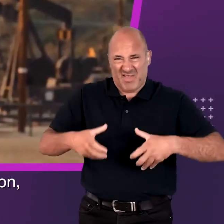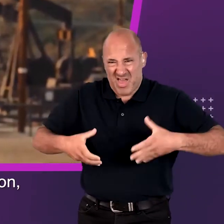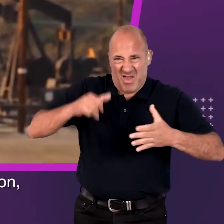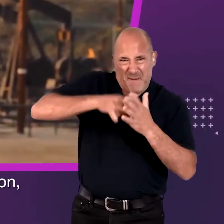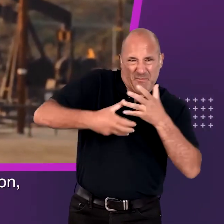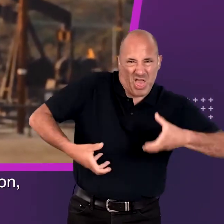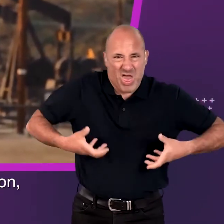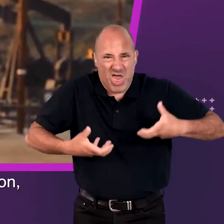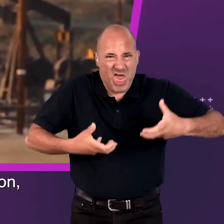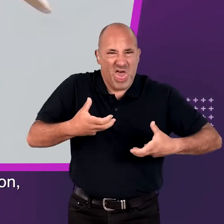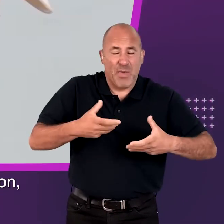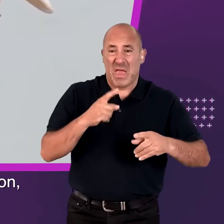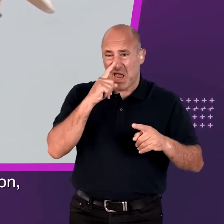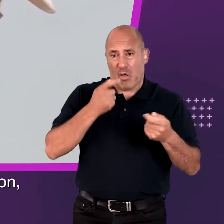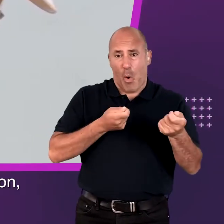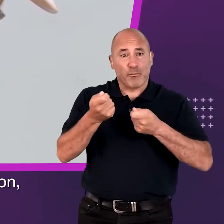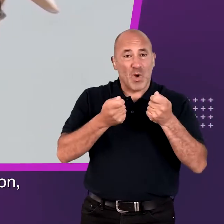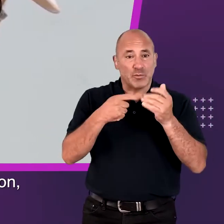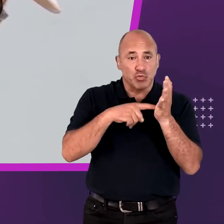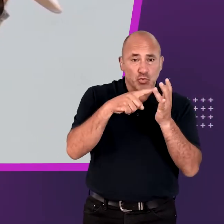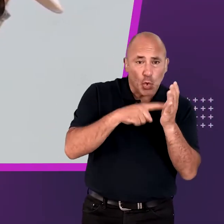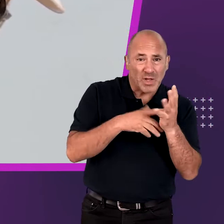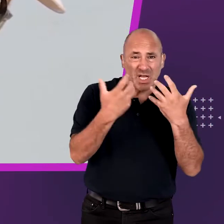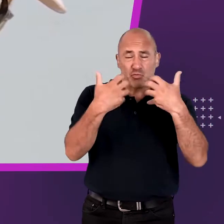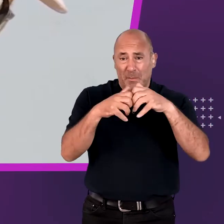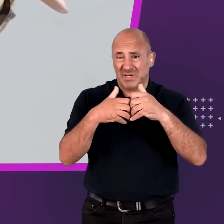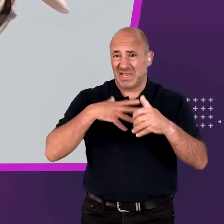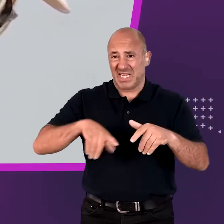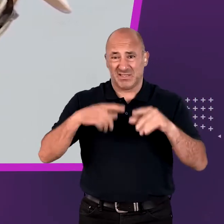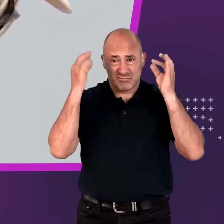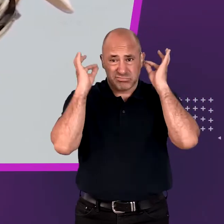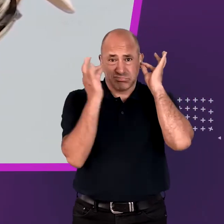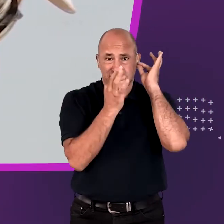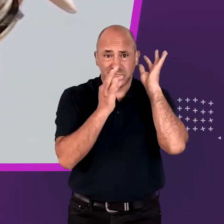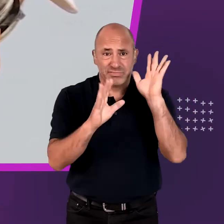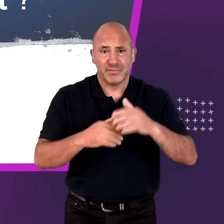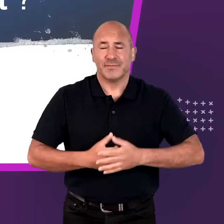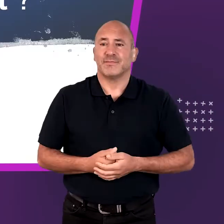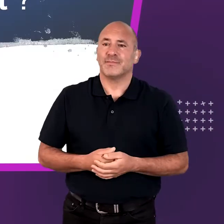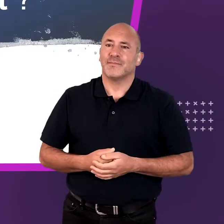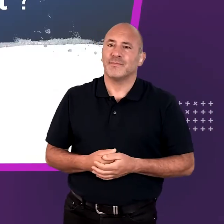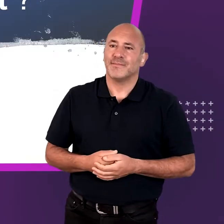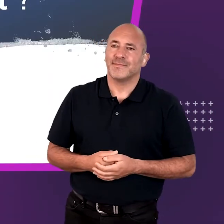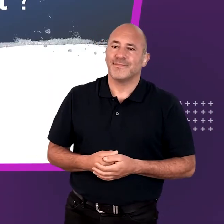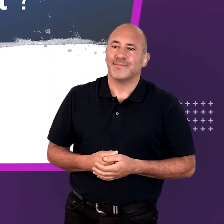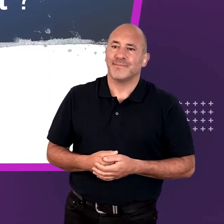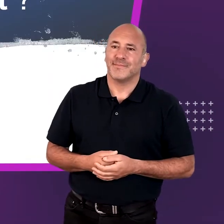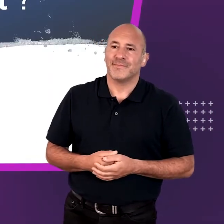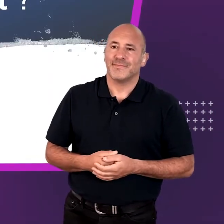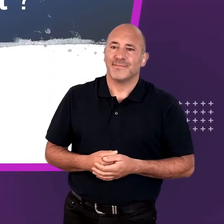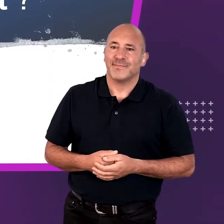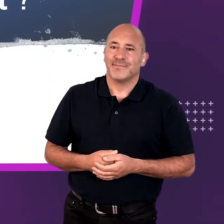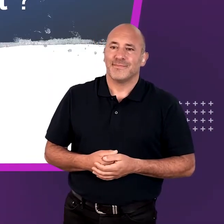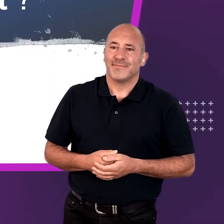cumbersome documentation or whilst also operating the tools and equipment needed for the job.